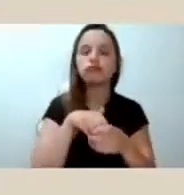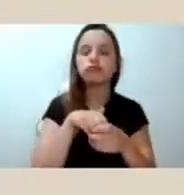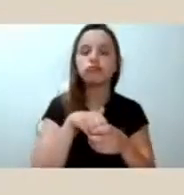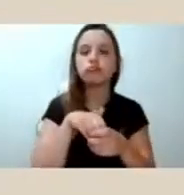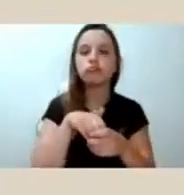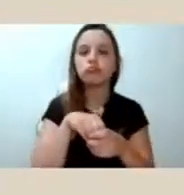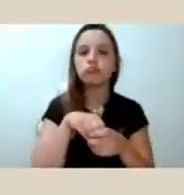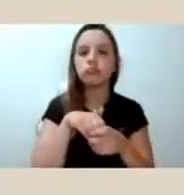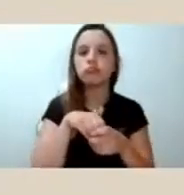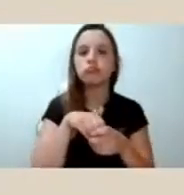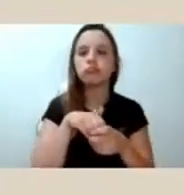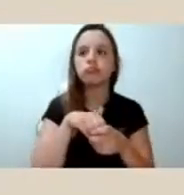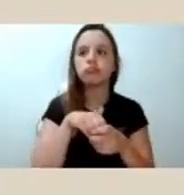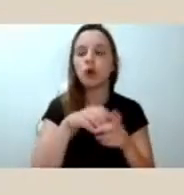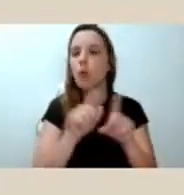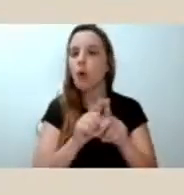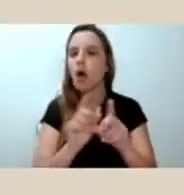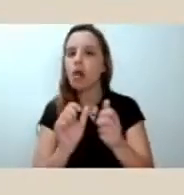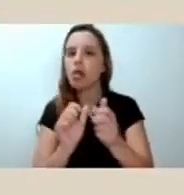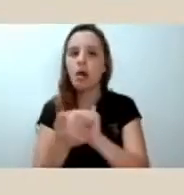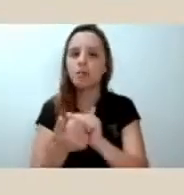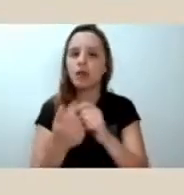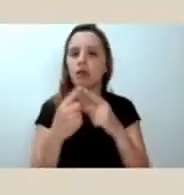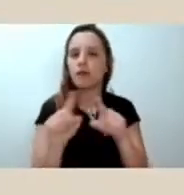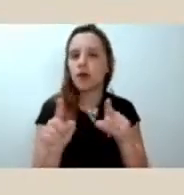slower or different adaptation to social